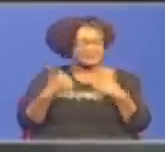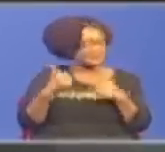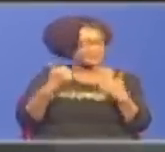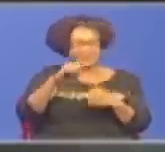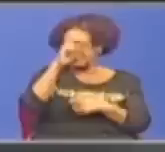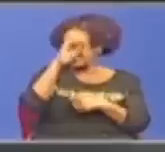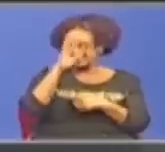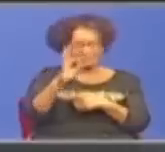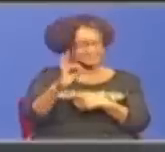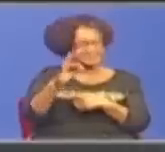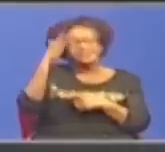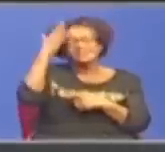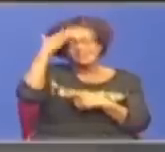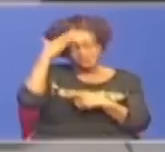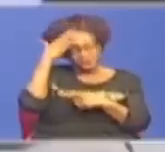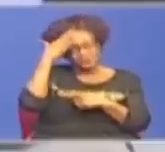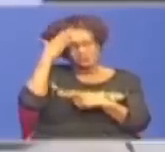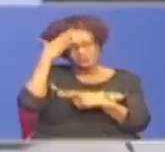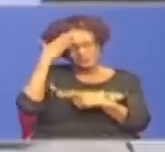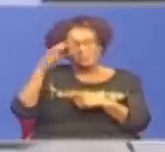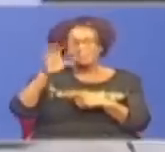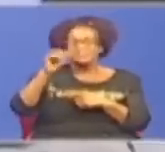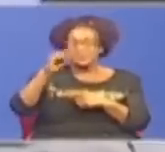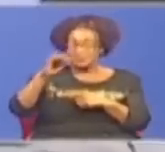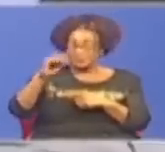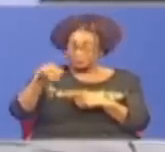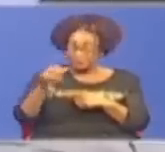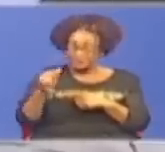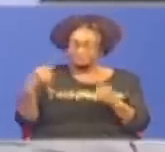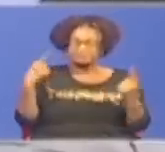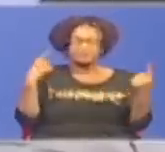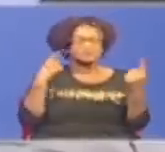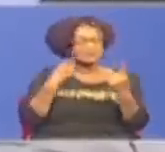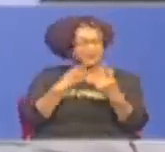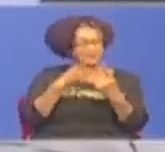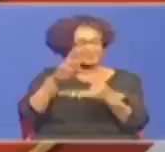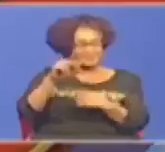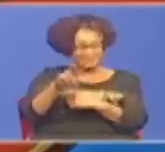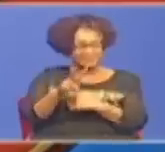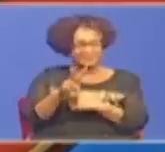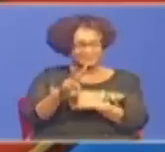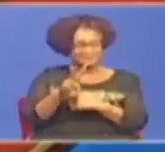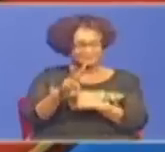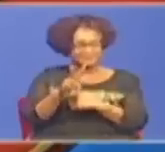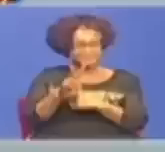and they know it. Emmanuel Juma, Bullseye, NTV.